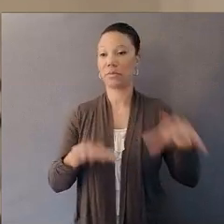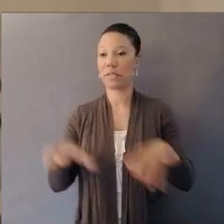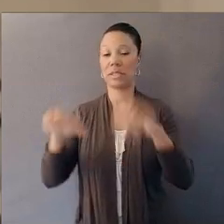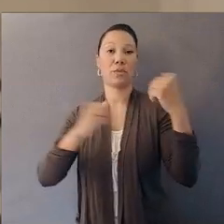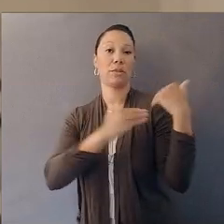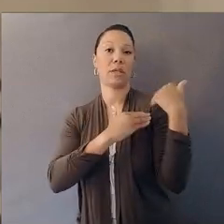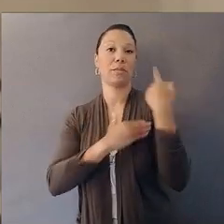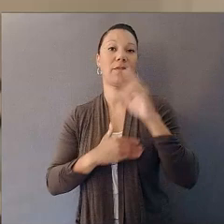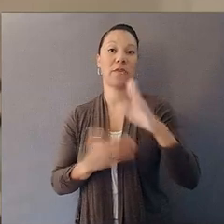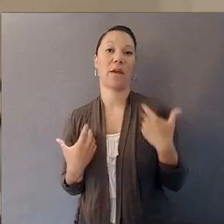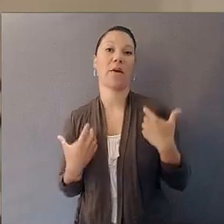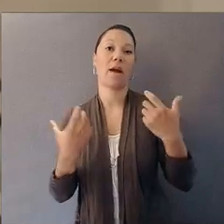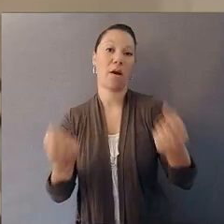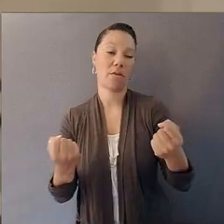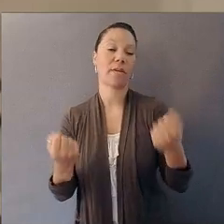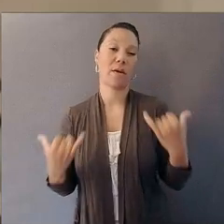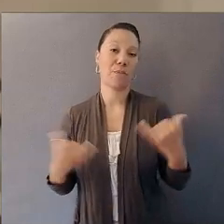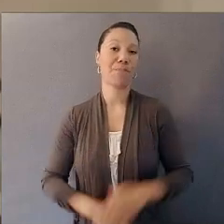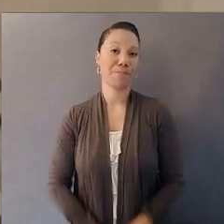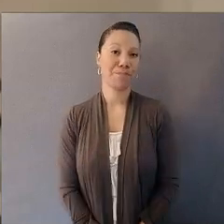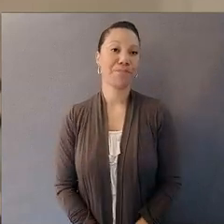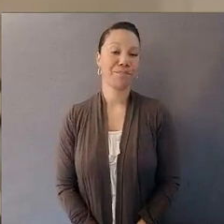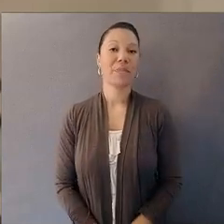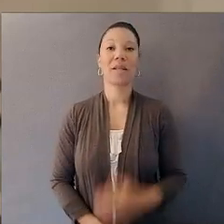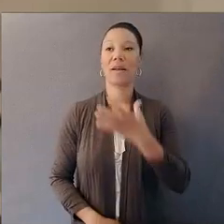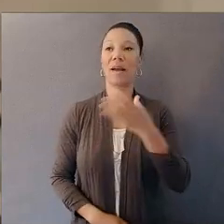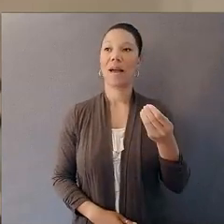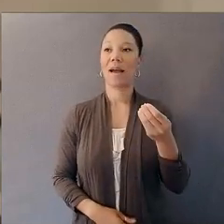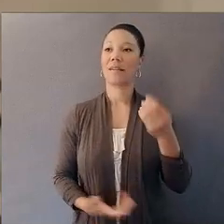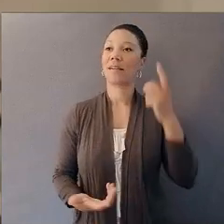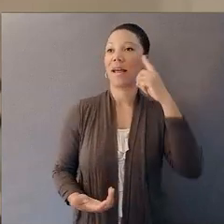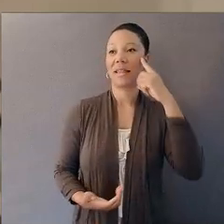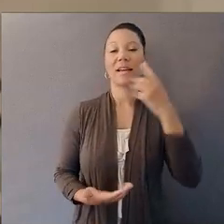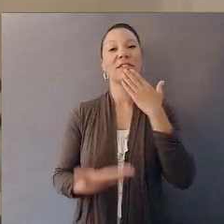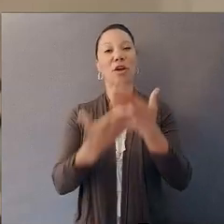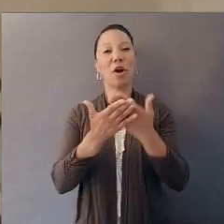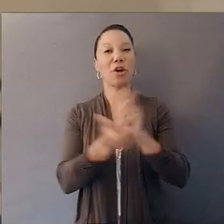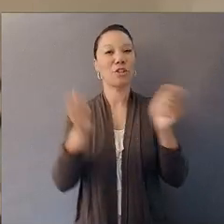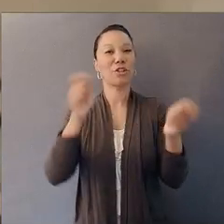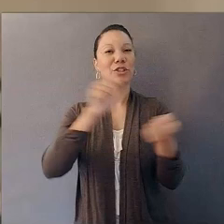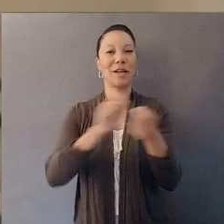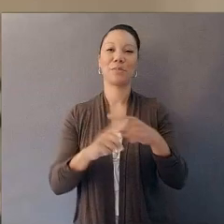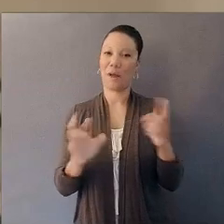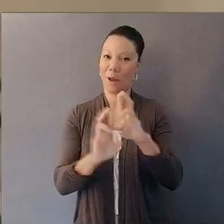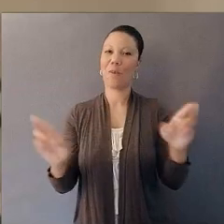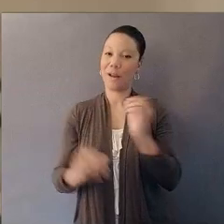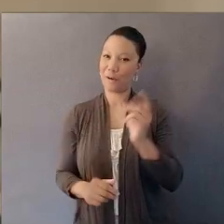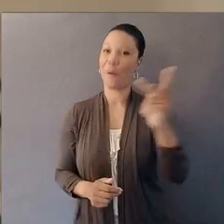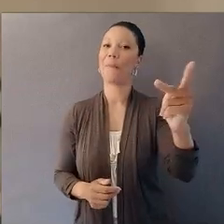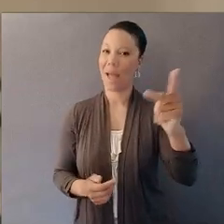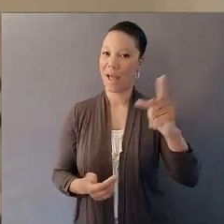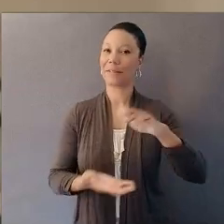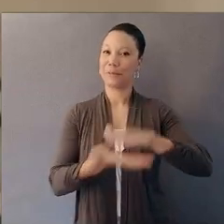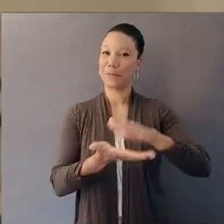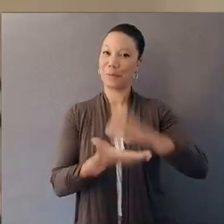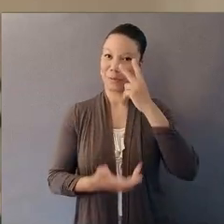own health and their own well-being right now. And I think it's a good change, but I'm ready to go back to see my